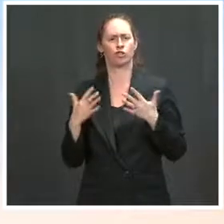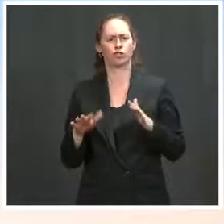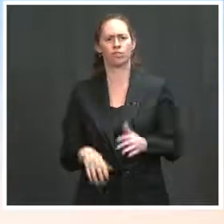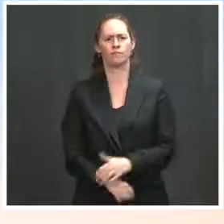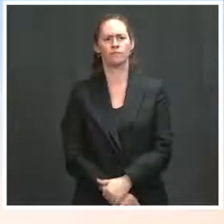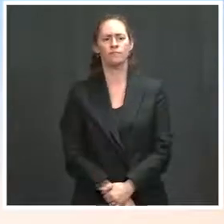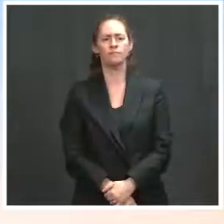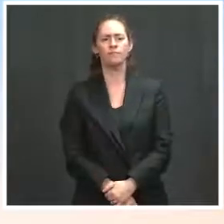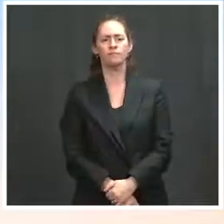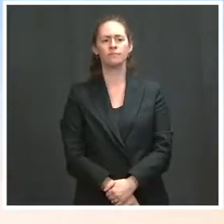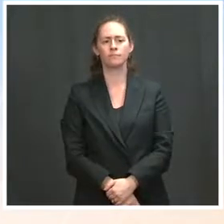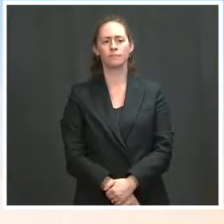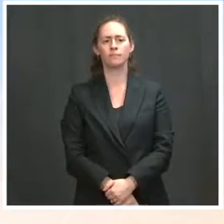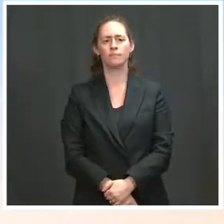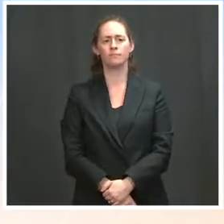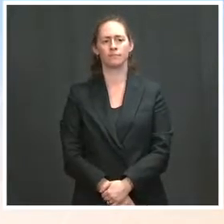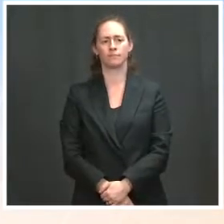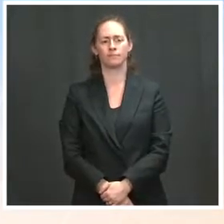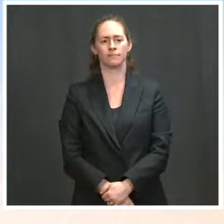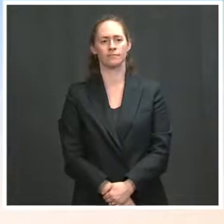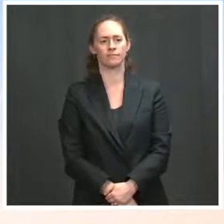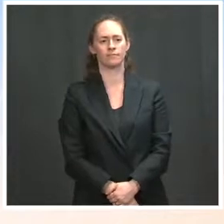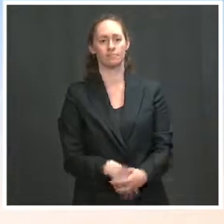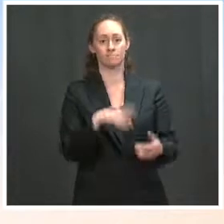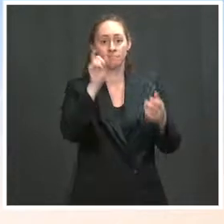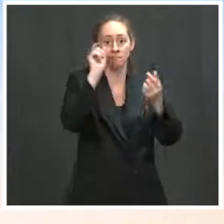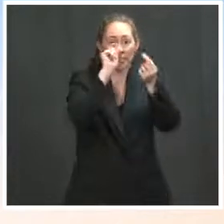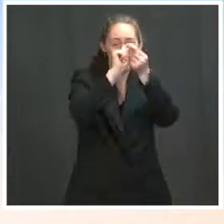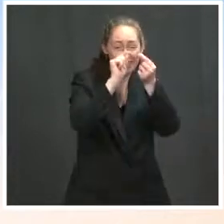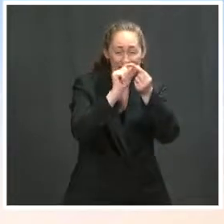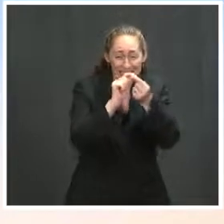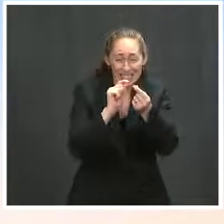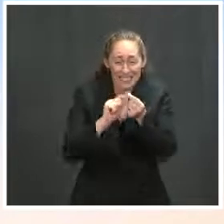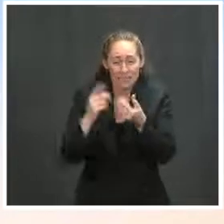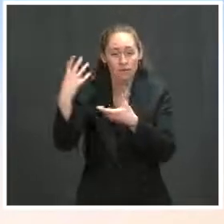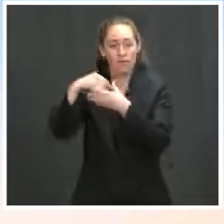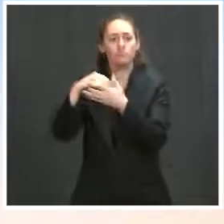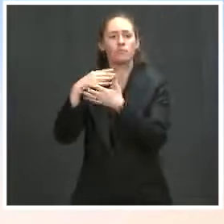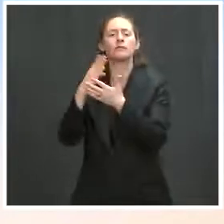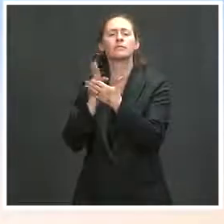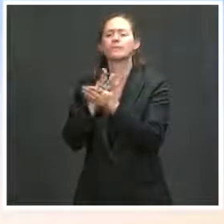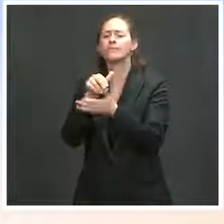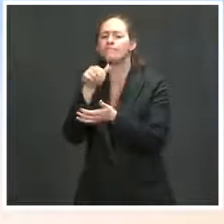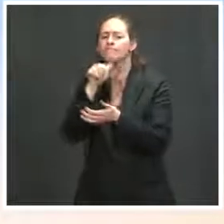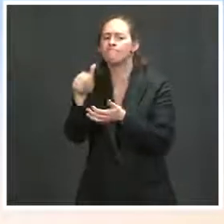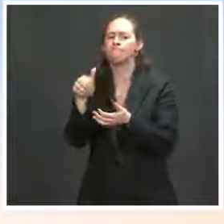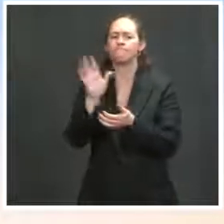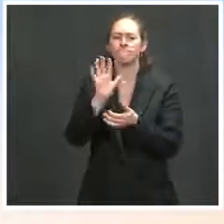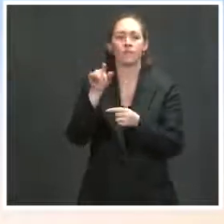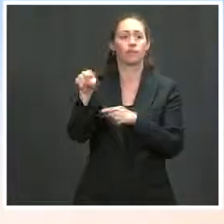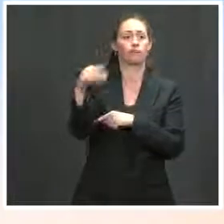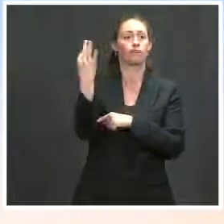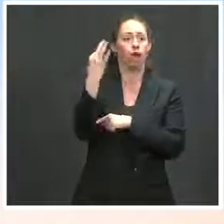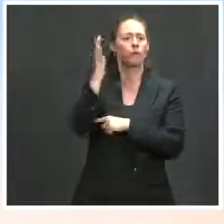budget. But again, I don't want to get ahead of the president who will be putting out his budget on Friday. Thank you.